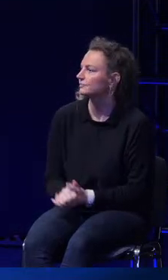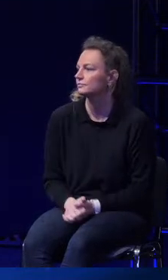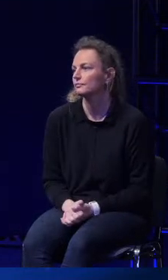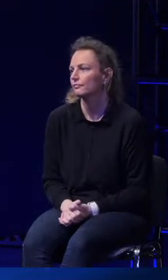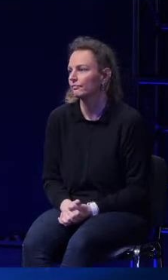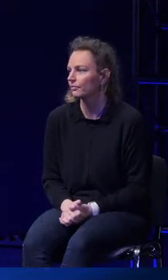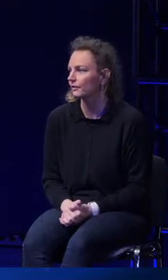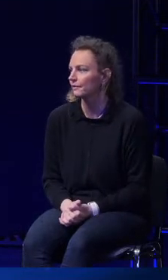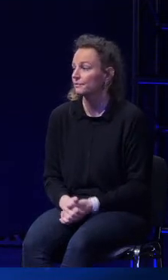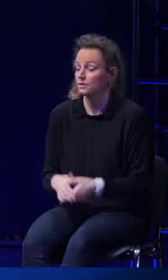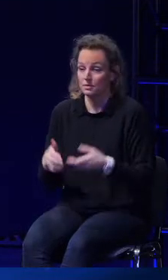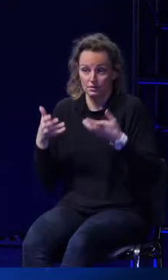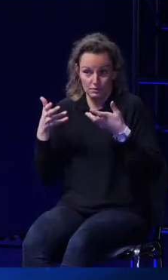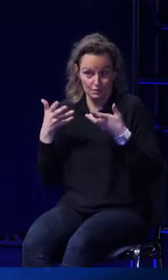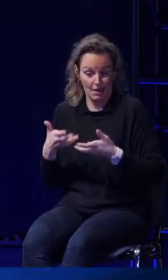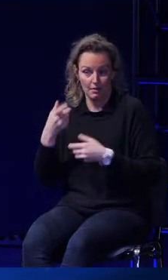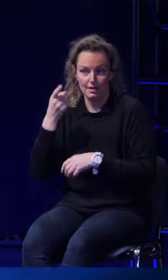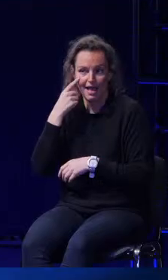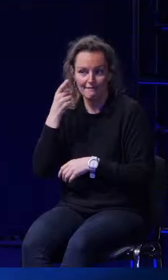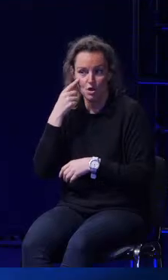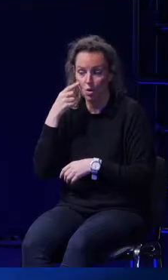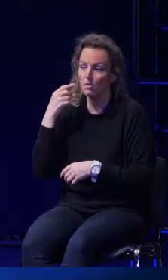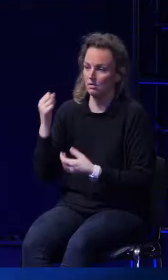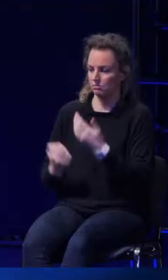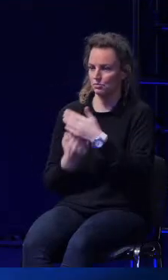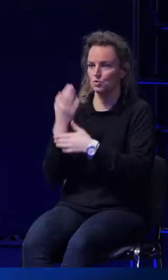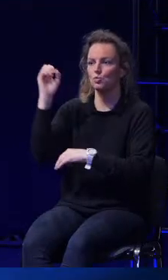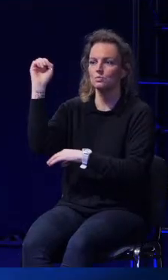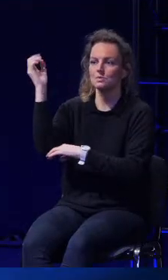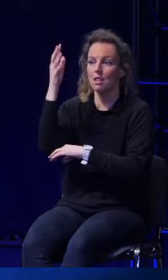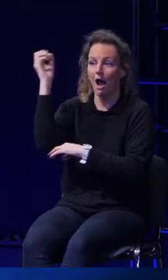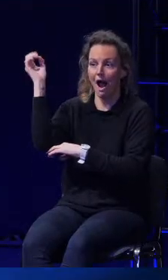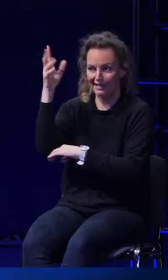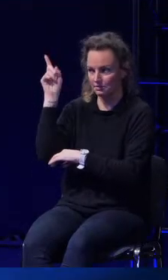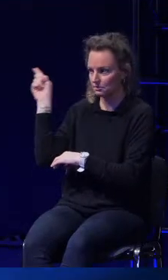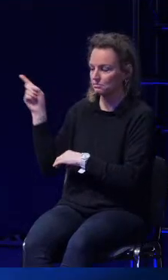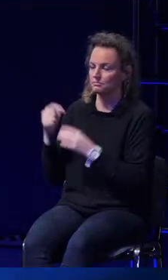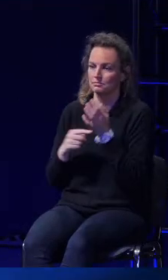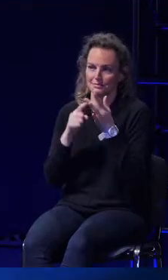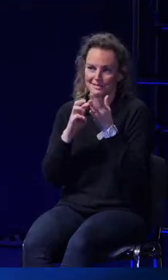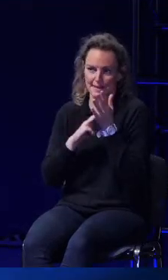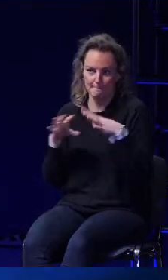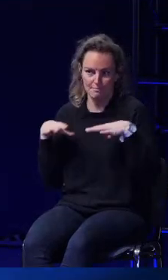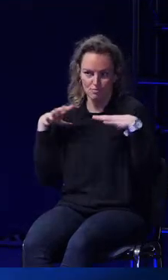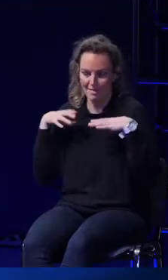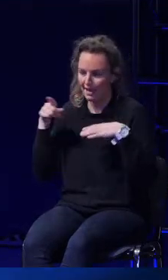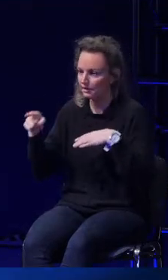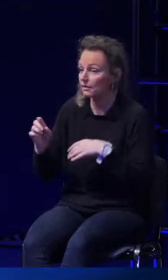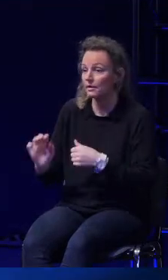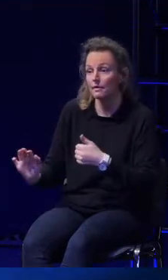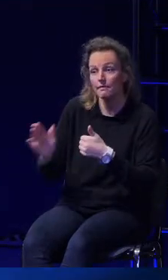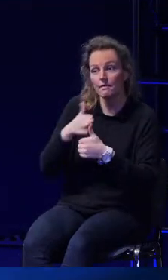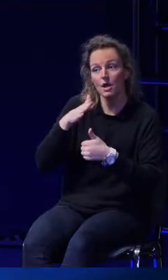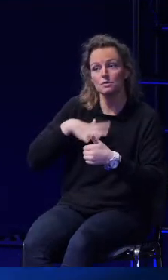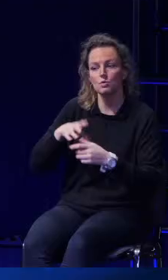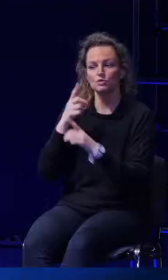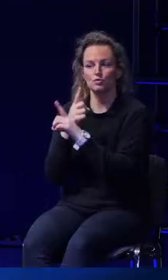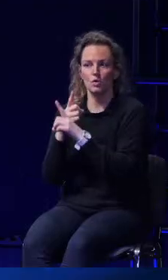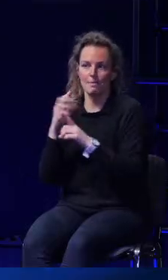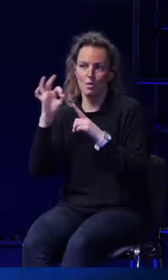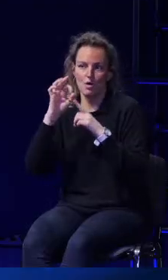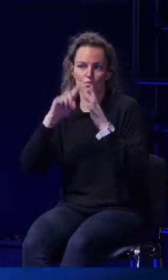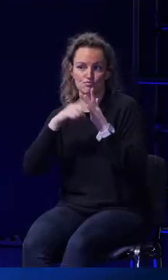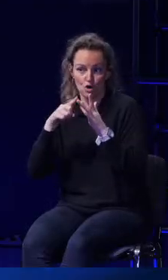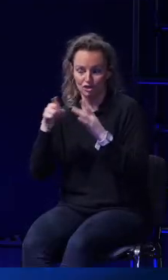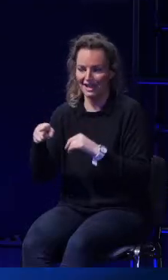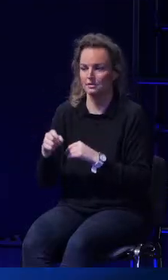As we dive into the slides that Tim prepared, first we want to talk about a project that these three gentlemen worked on recently. That's the